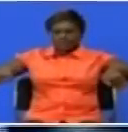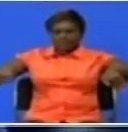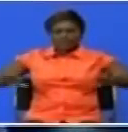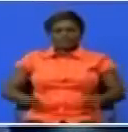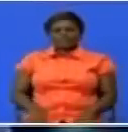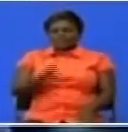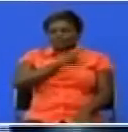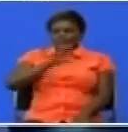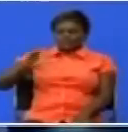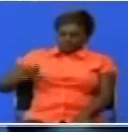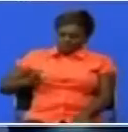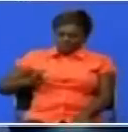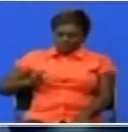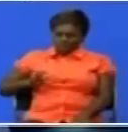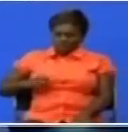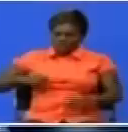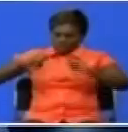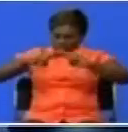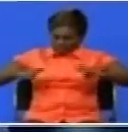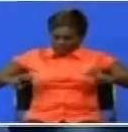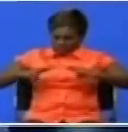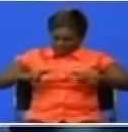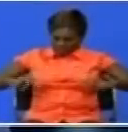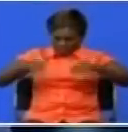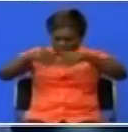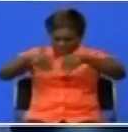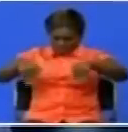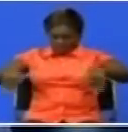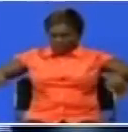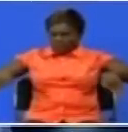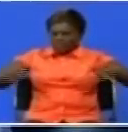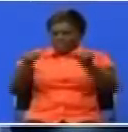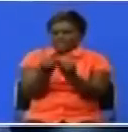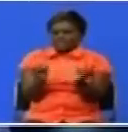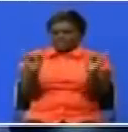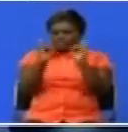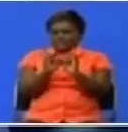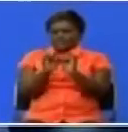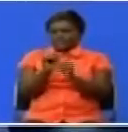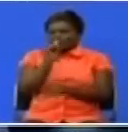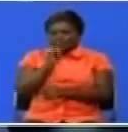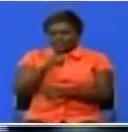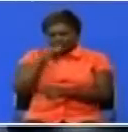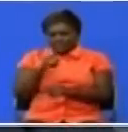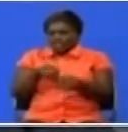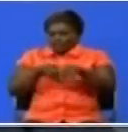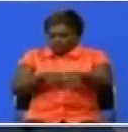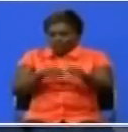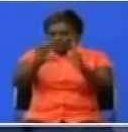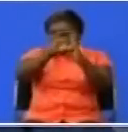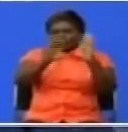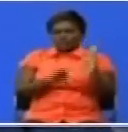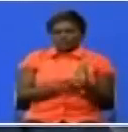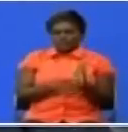The commission will handle this matter with utmost fairness, independence and fidelity to the constitution. In